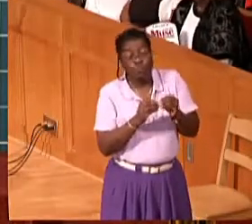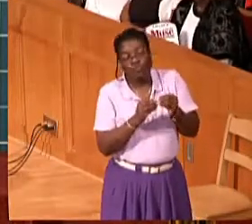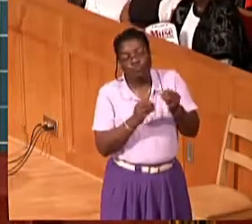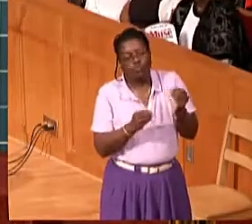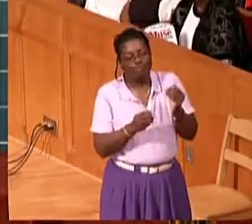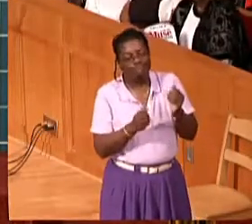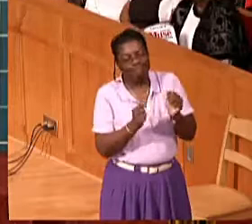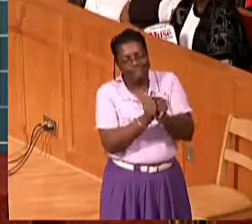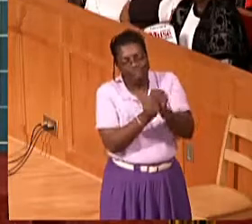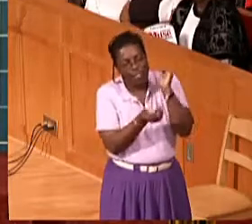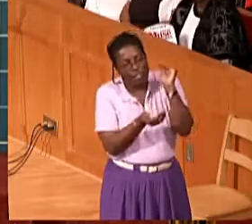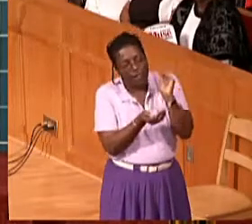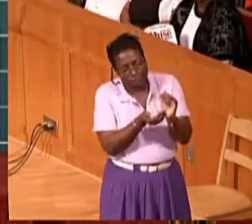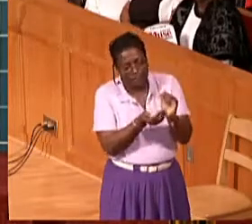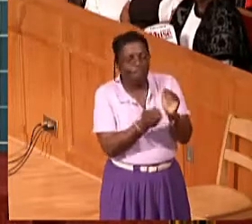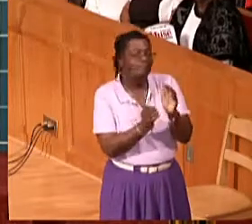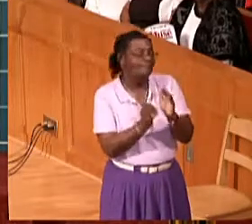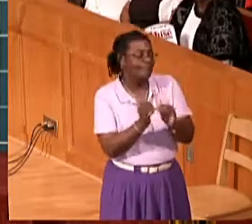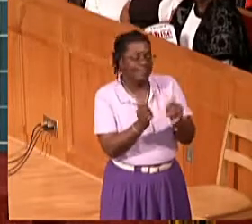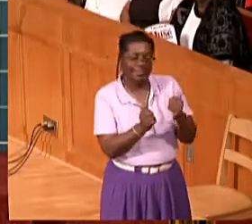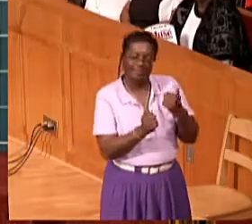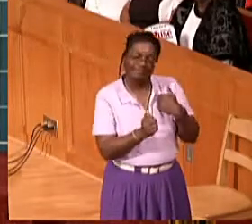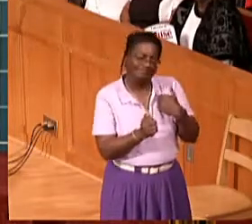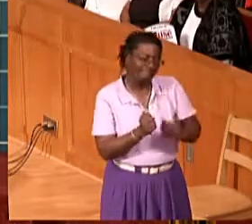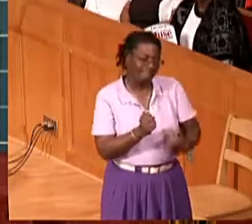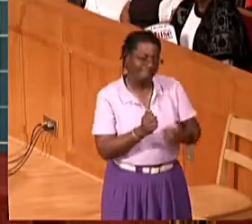shares this parable of the talents. And